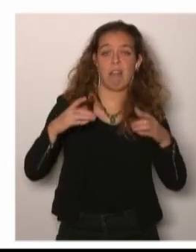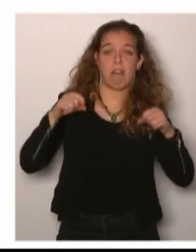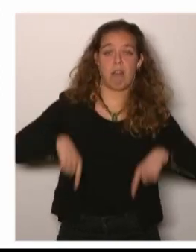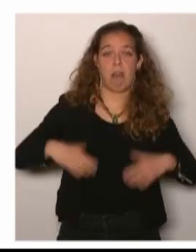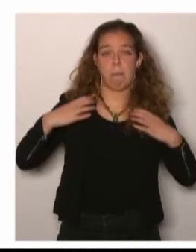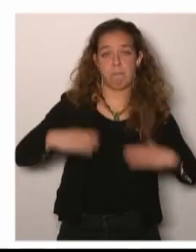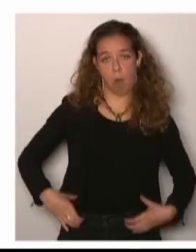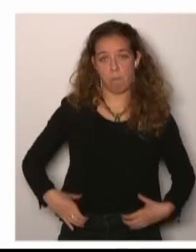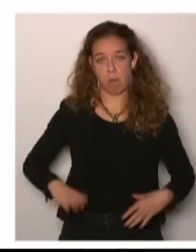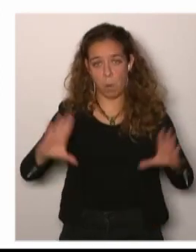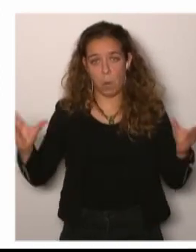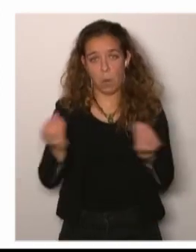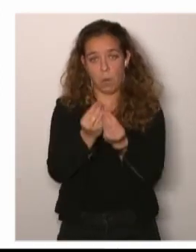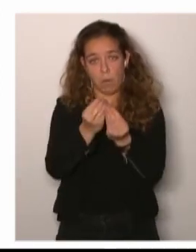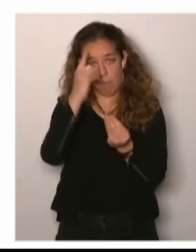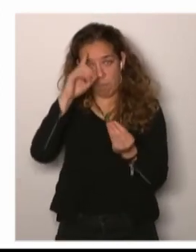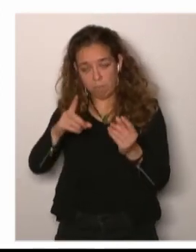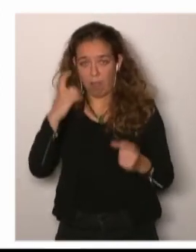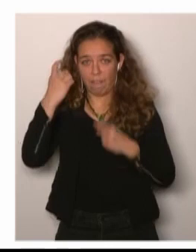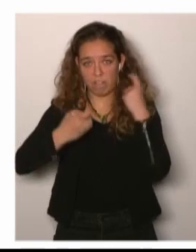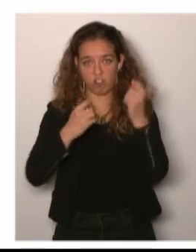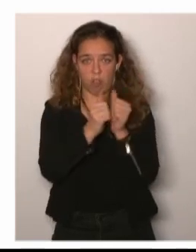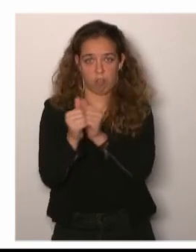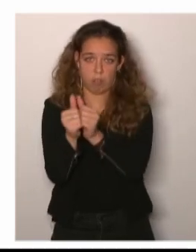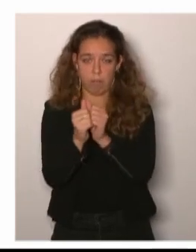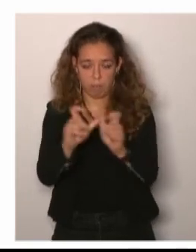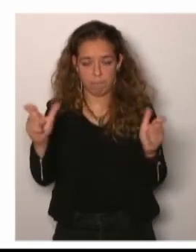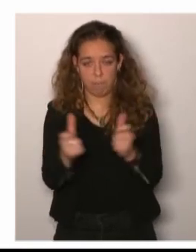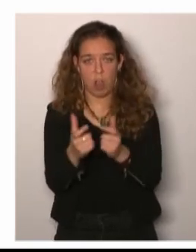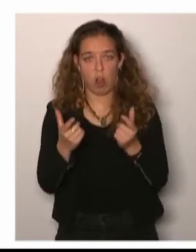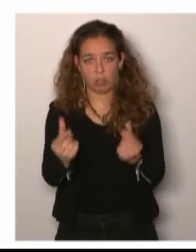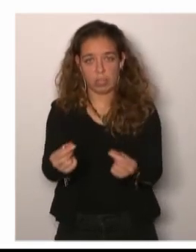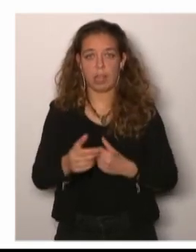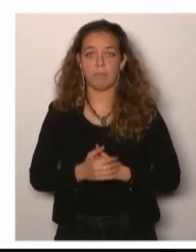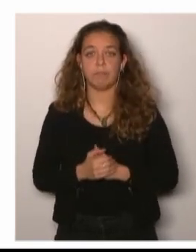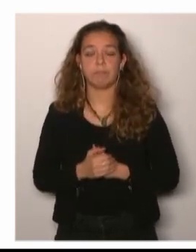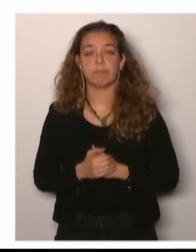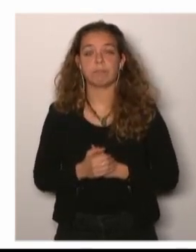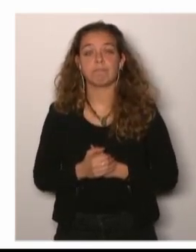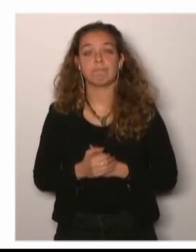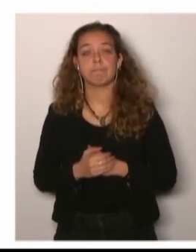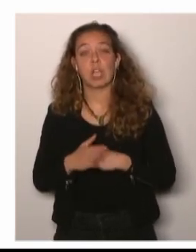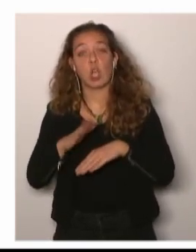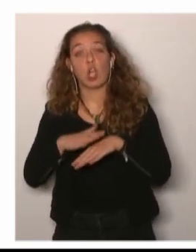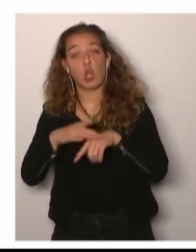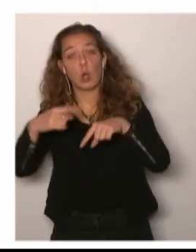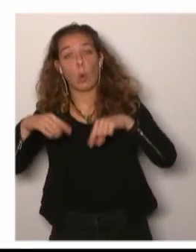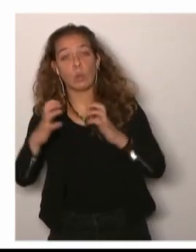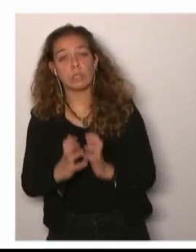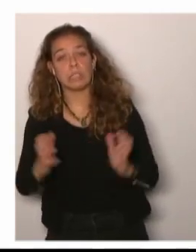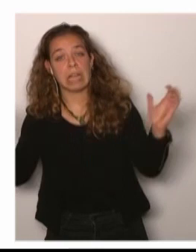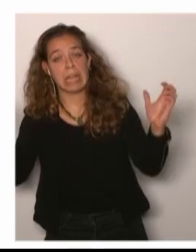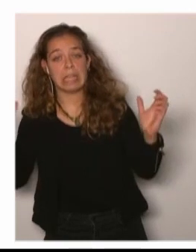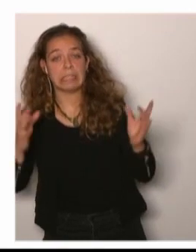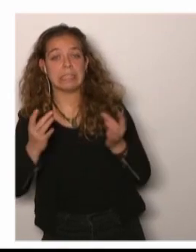Let me say that when we negotiated the last council recommendations, the problem was not the scientific consensus. The problem